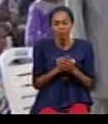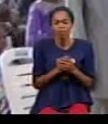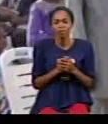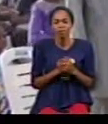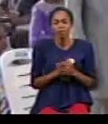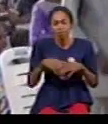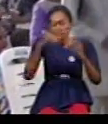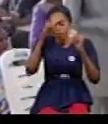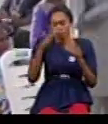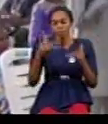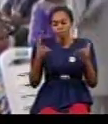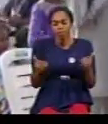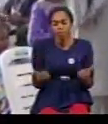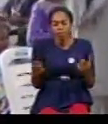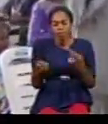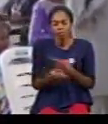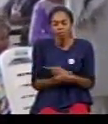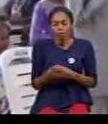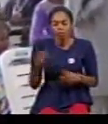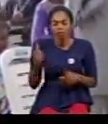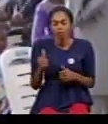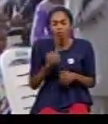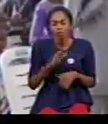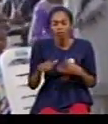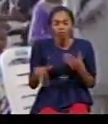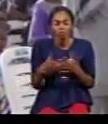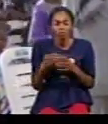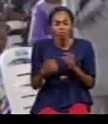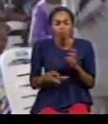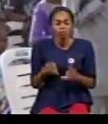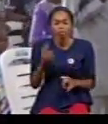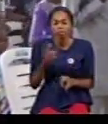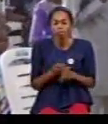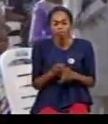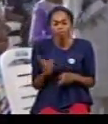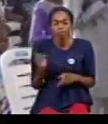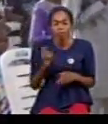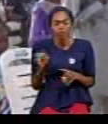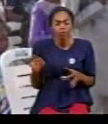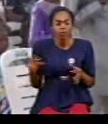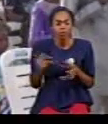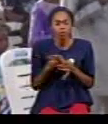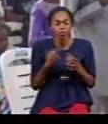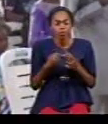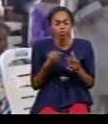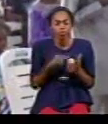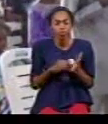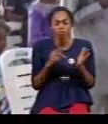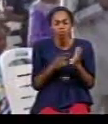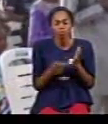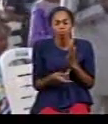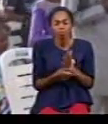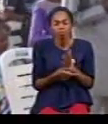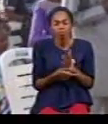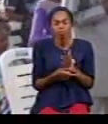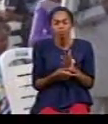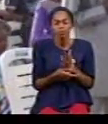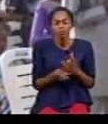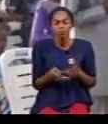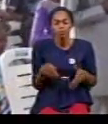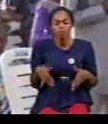the world, where they are connecting with this GCK, Alpha location, let there